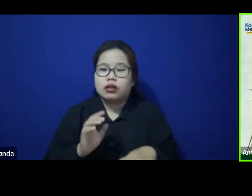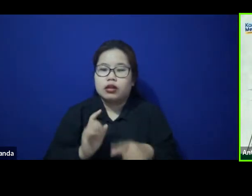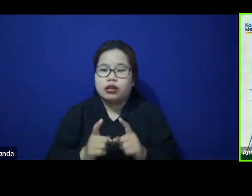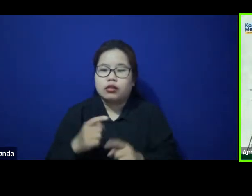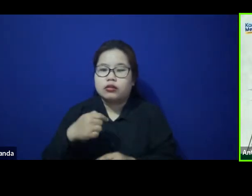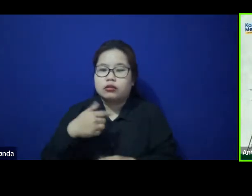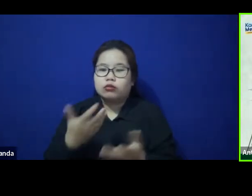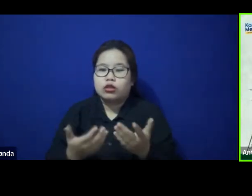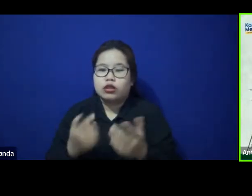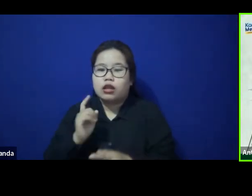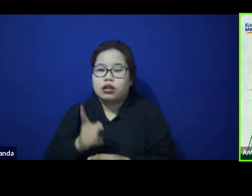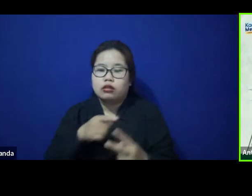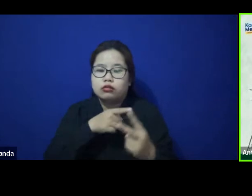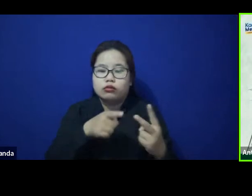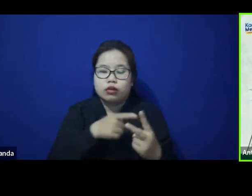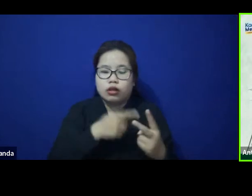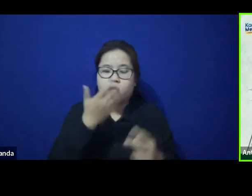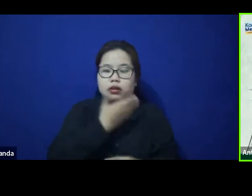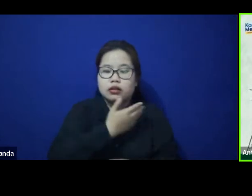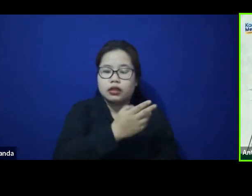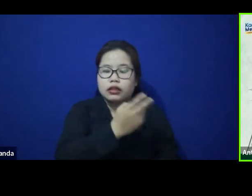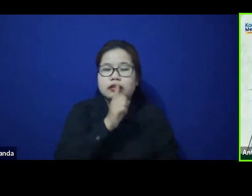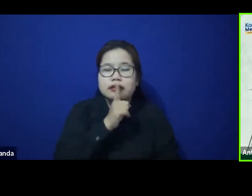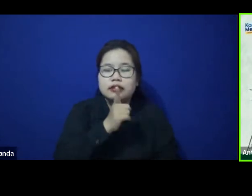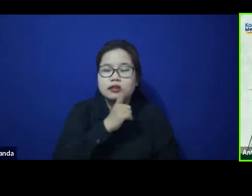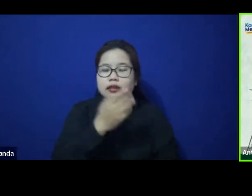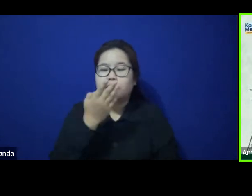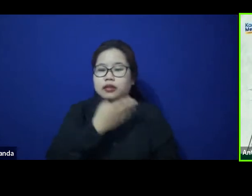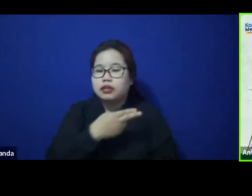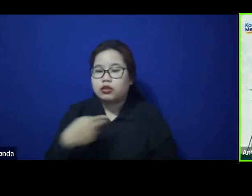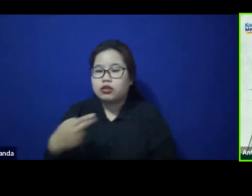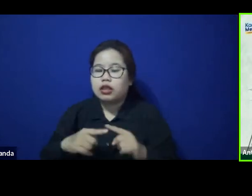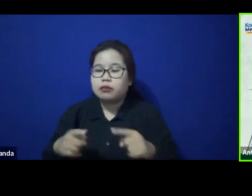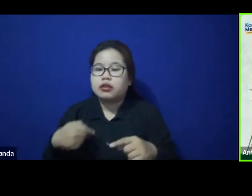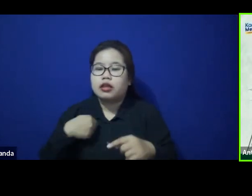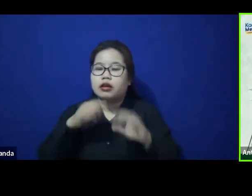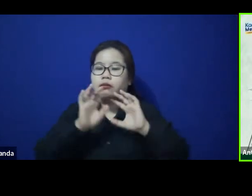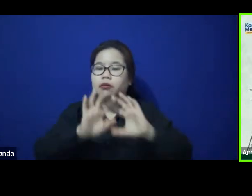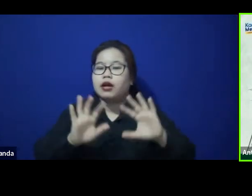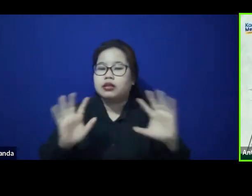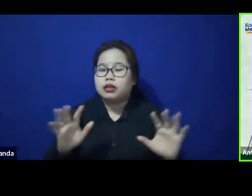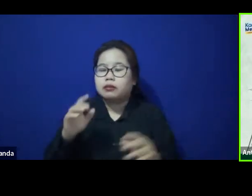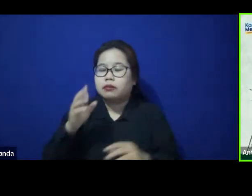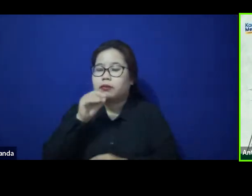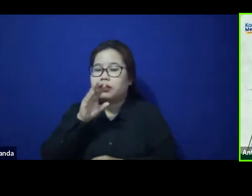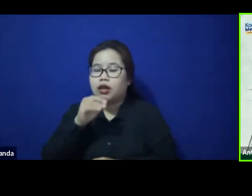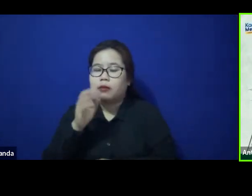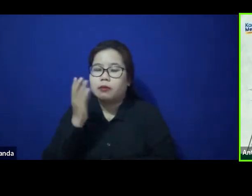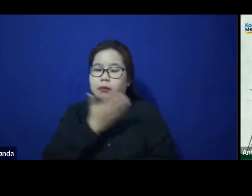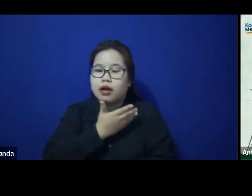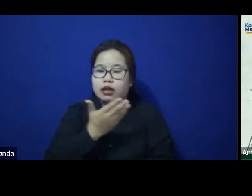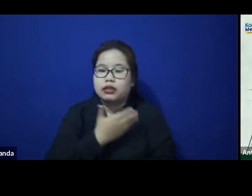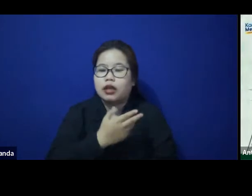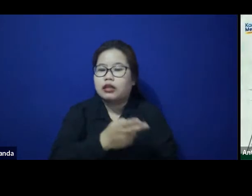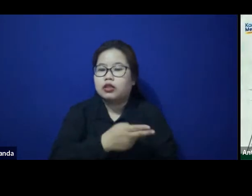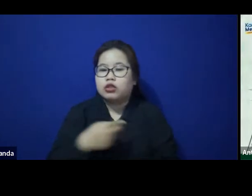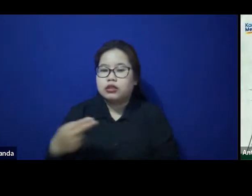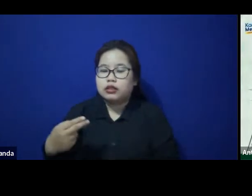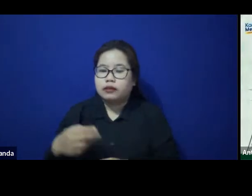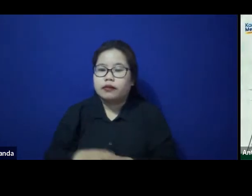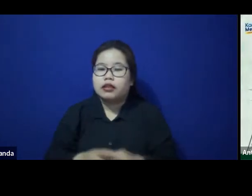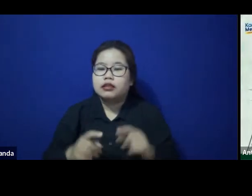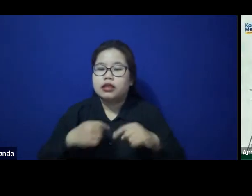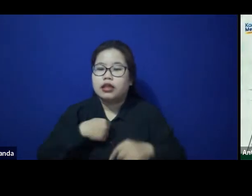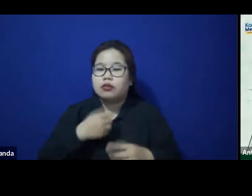So we are fortunate that we have all the support we need to overcome the language barrier. So there are sign